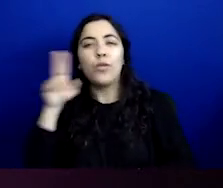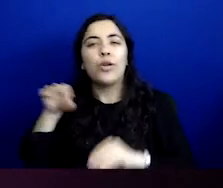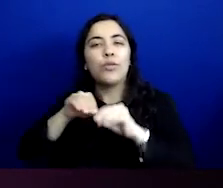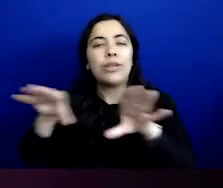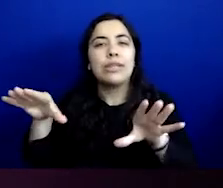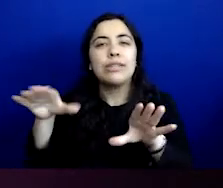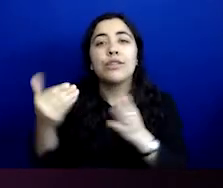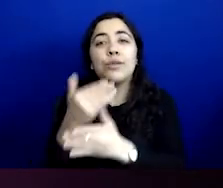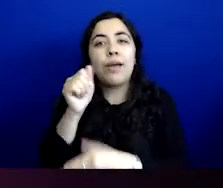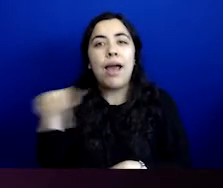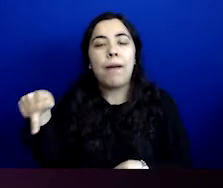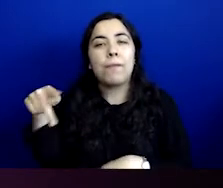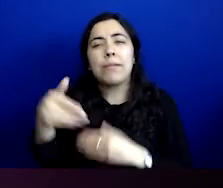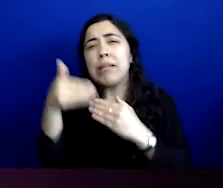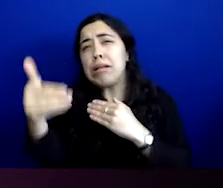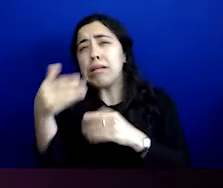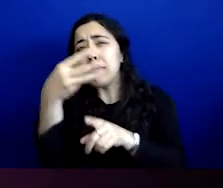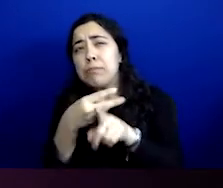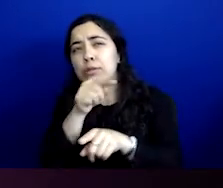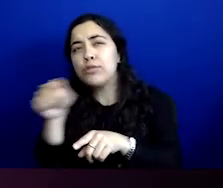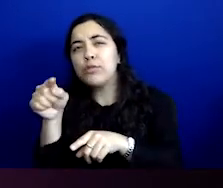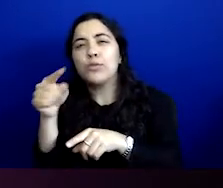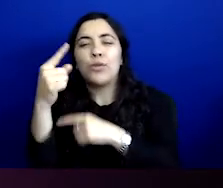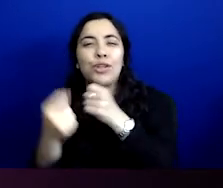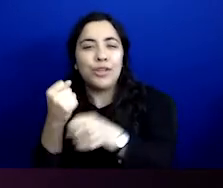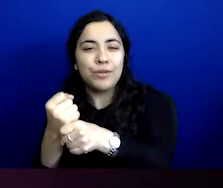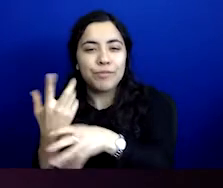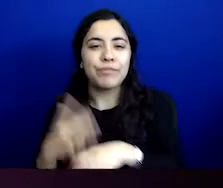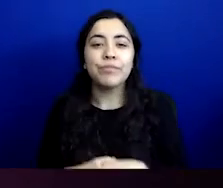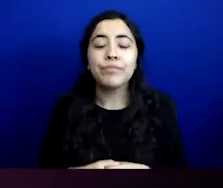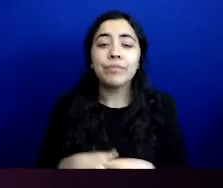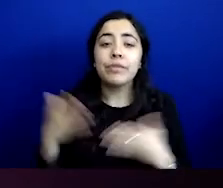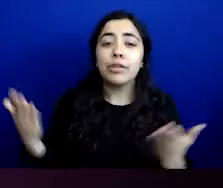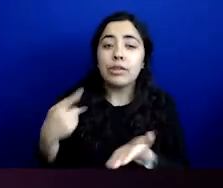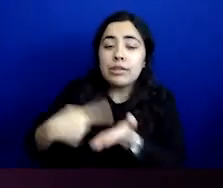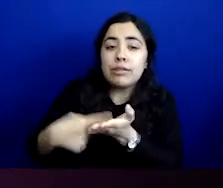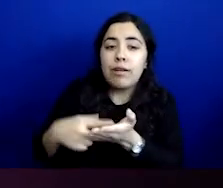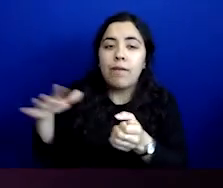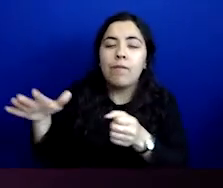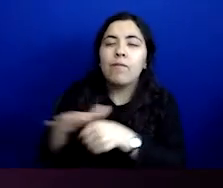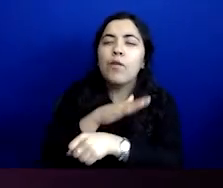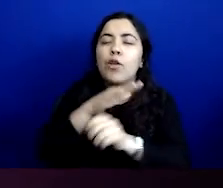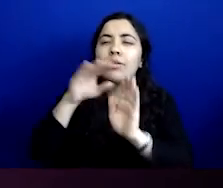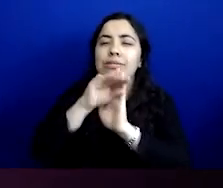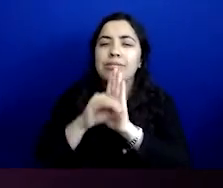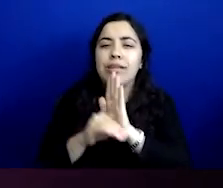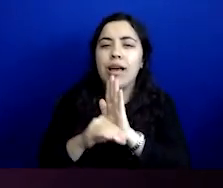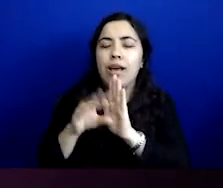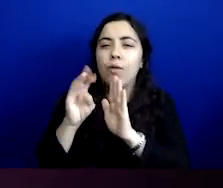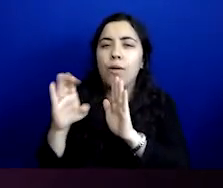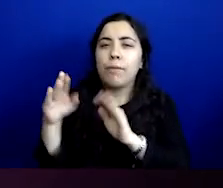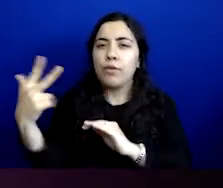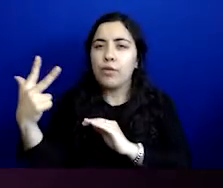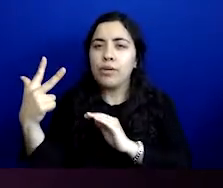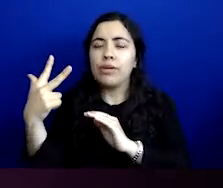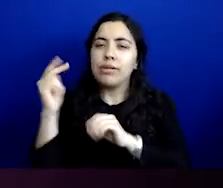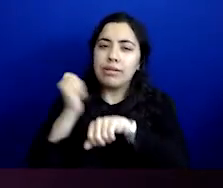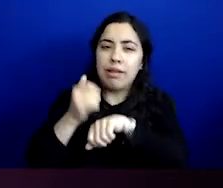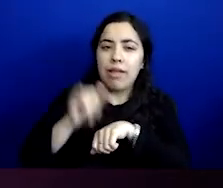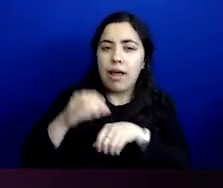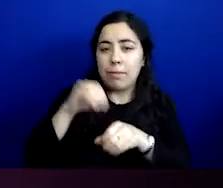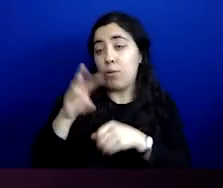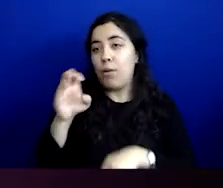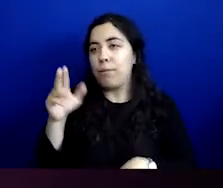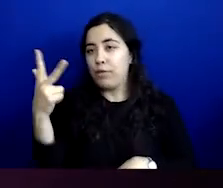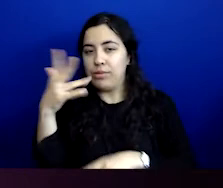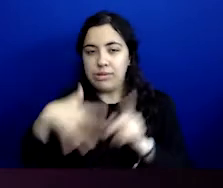months. And I'm here to talk about building full-stack applications in the Web3 space. And if you watched Alex's talk earlier, or if